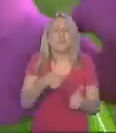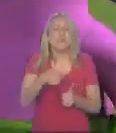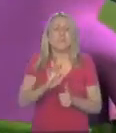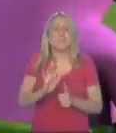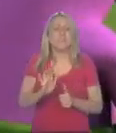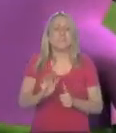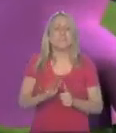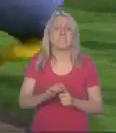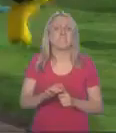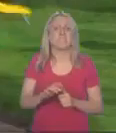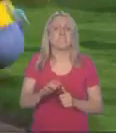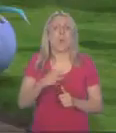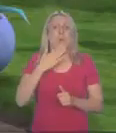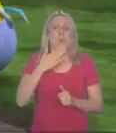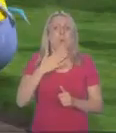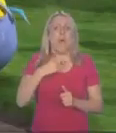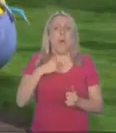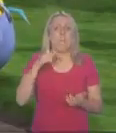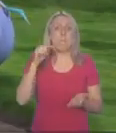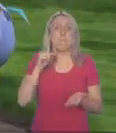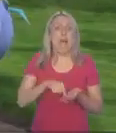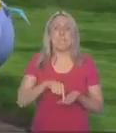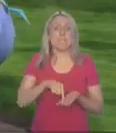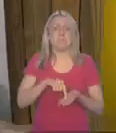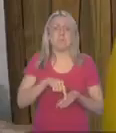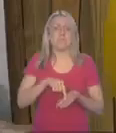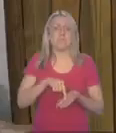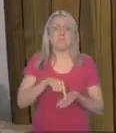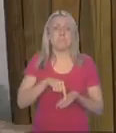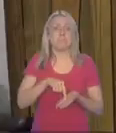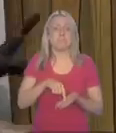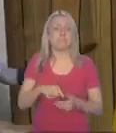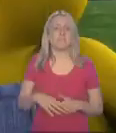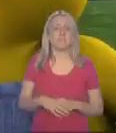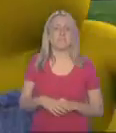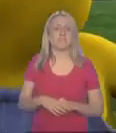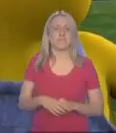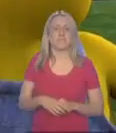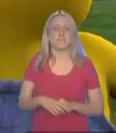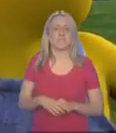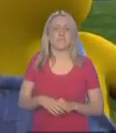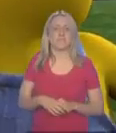it's not finished. Woohoo! I press the button.